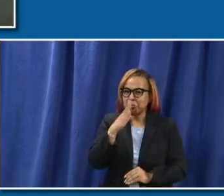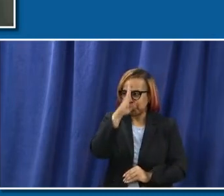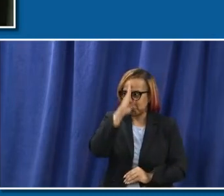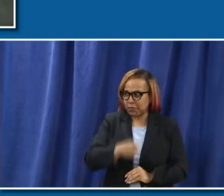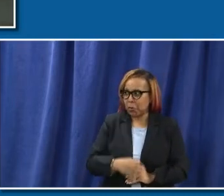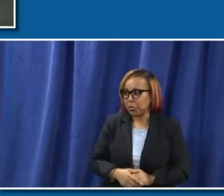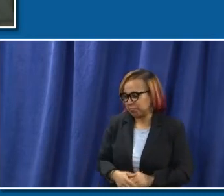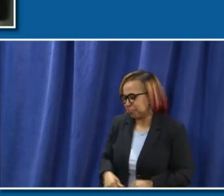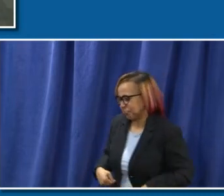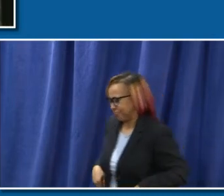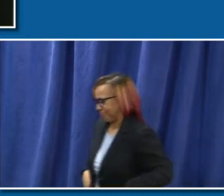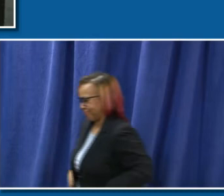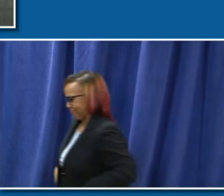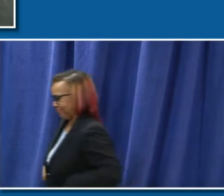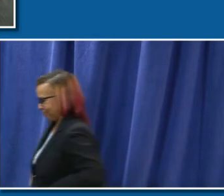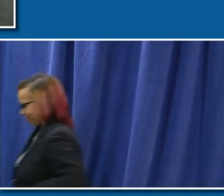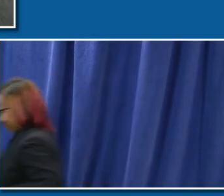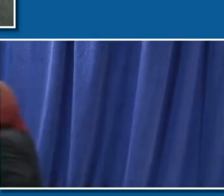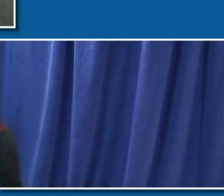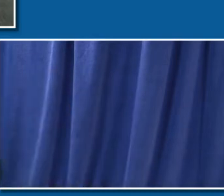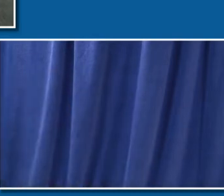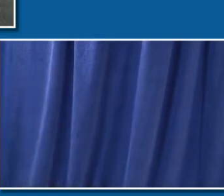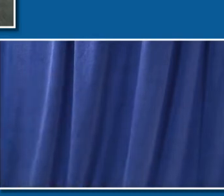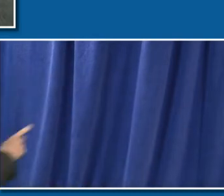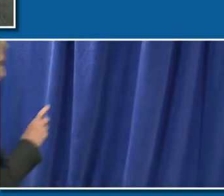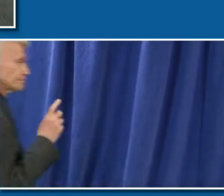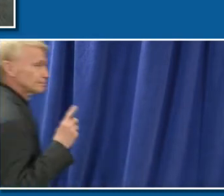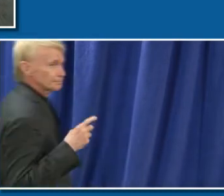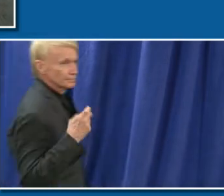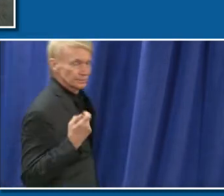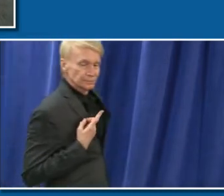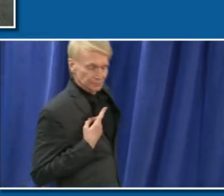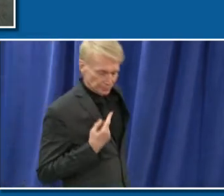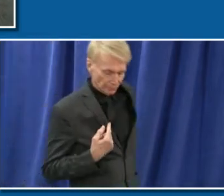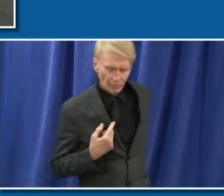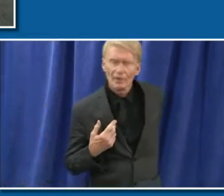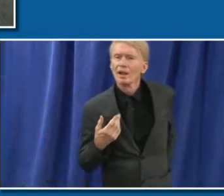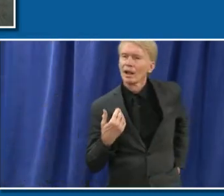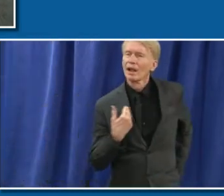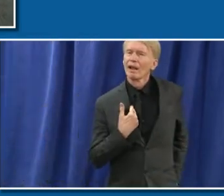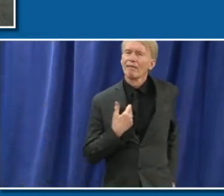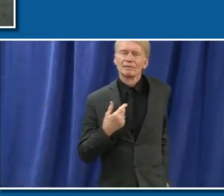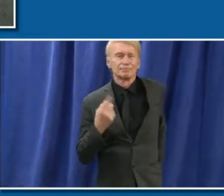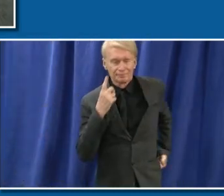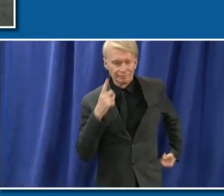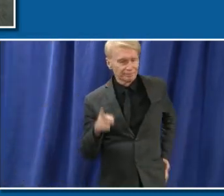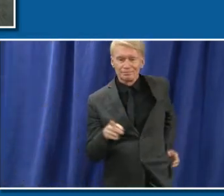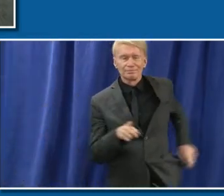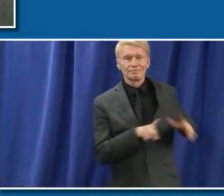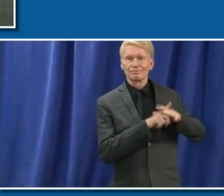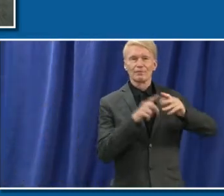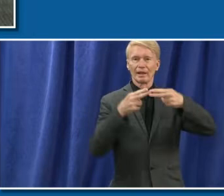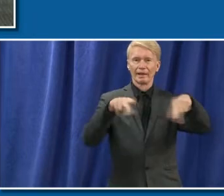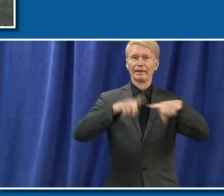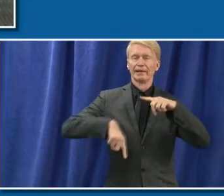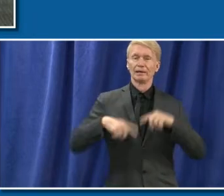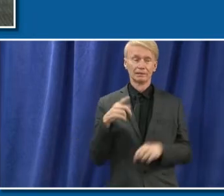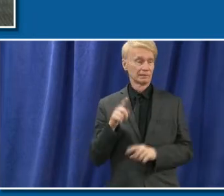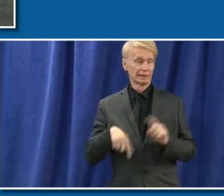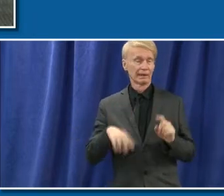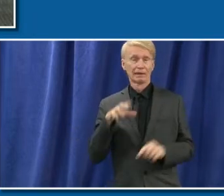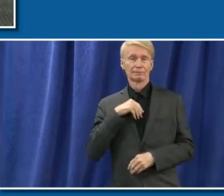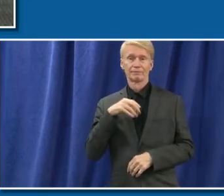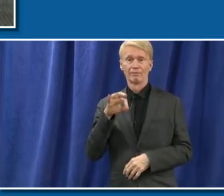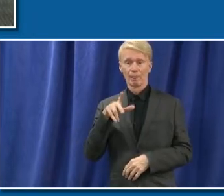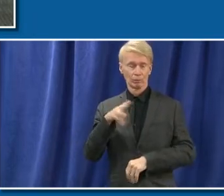one and a good answer. All right, Deborah Cunningham is asking, I'm allergic to eggs and I can't take flu shots. Can I take the COVID vaccine?